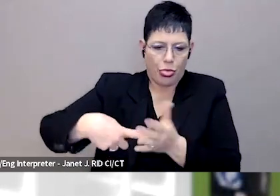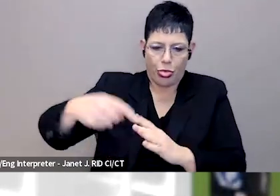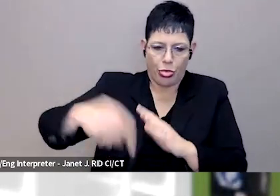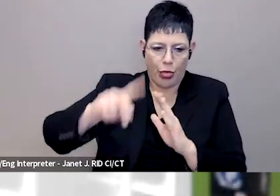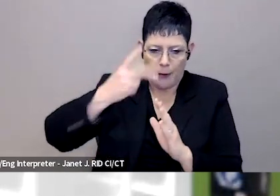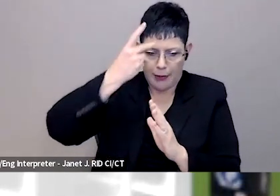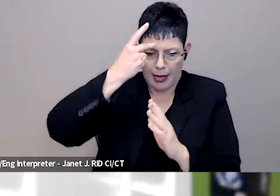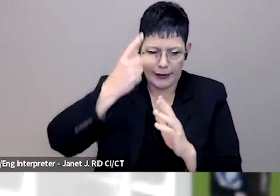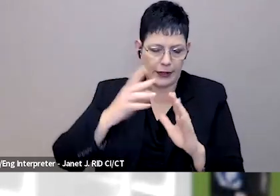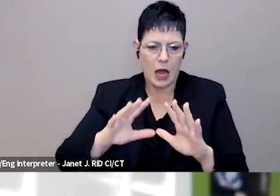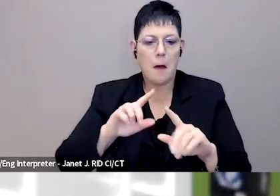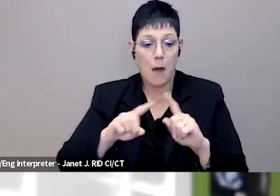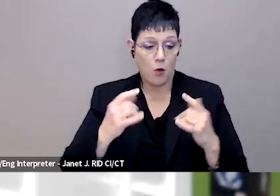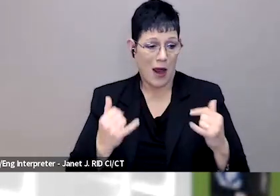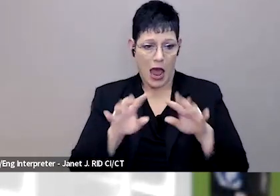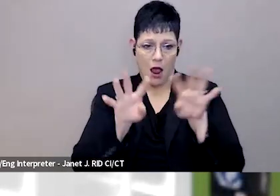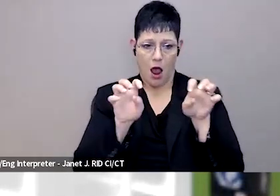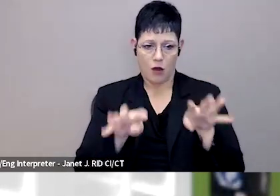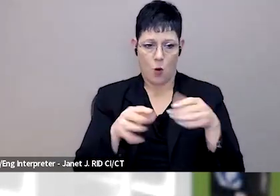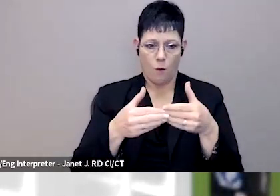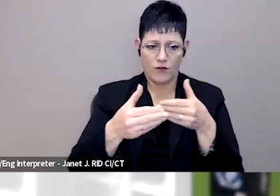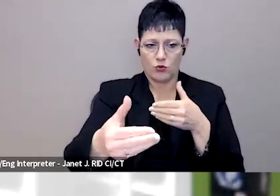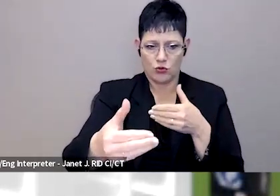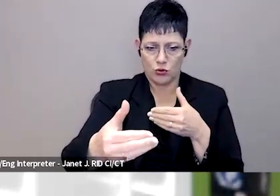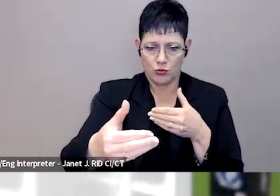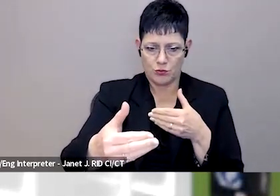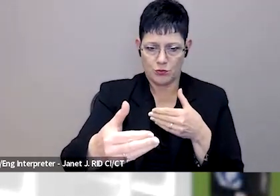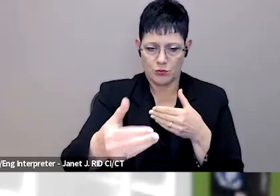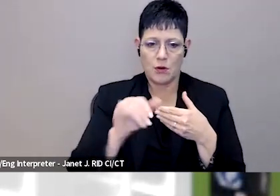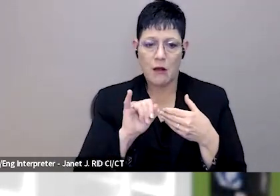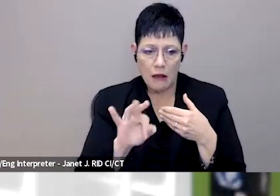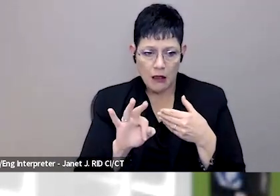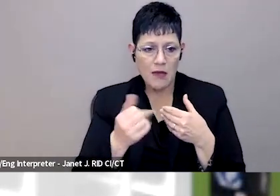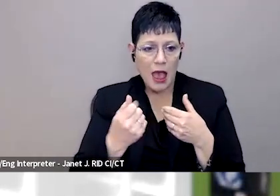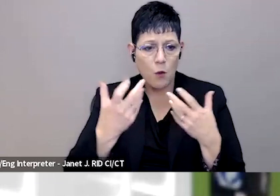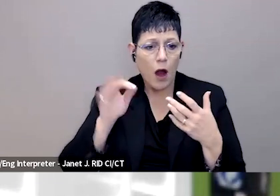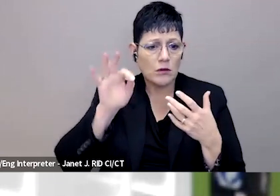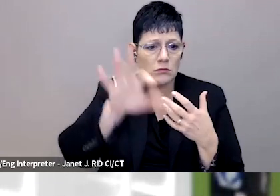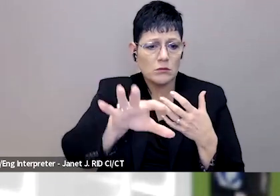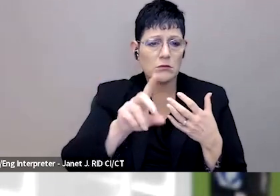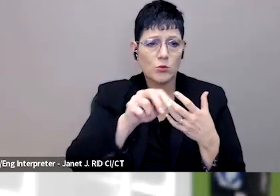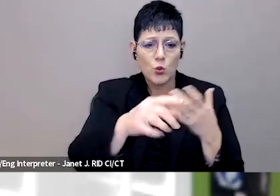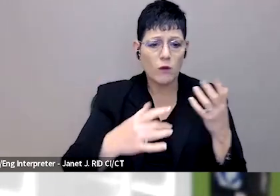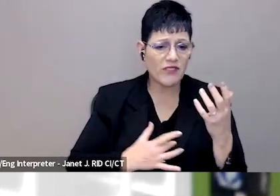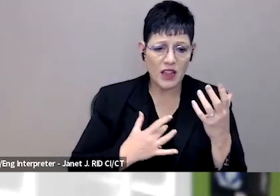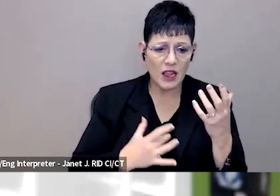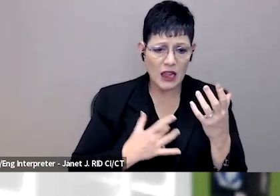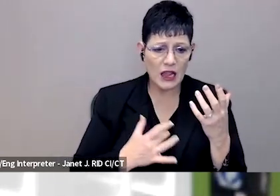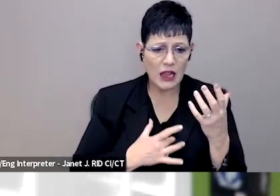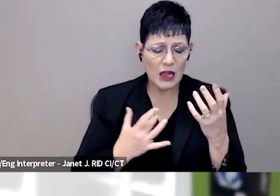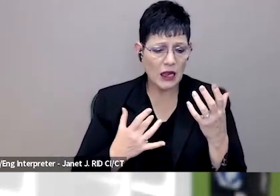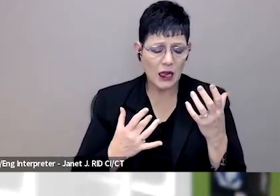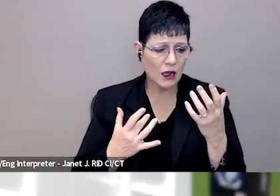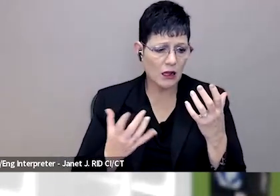conversations, but we're going into unknowns. And so just if anybody wants to kind of share, do you feel like, are there